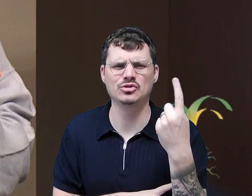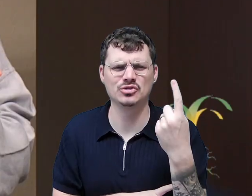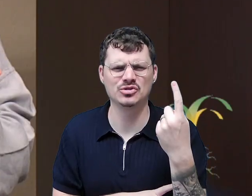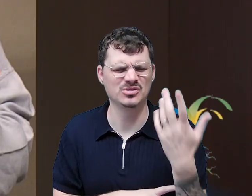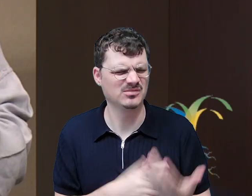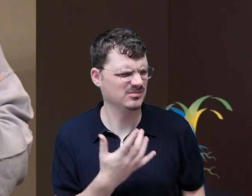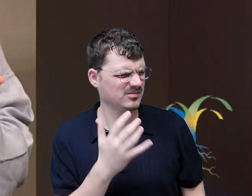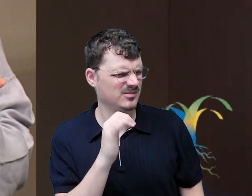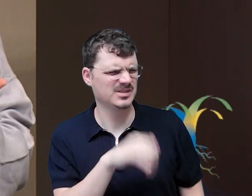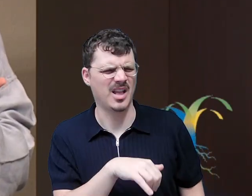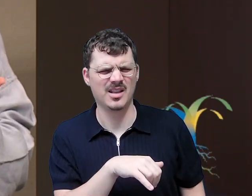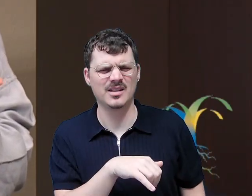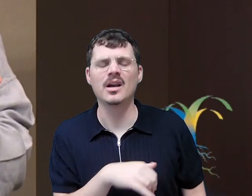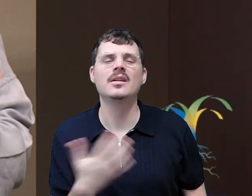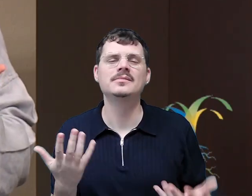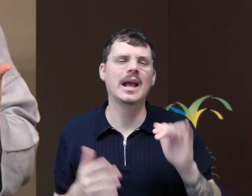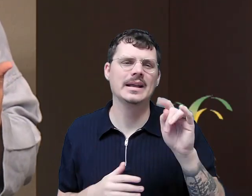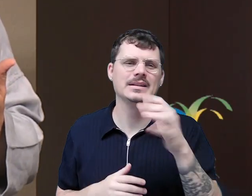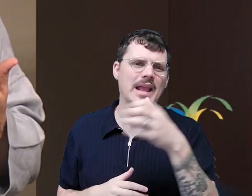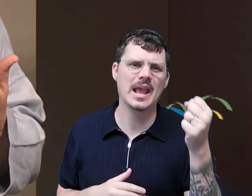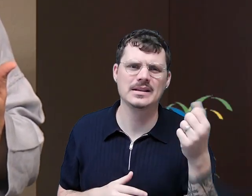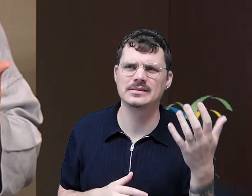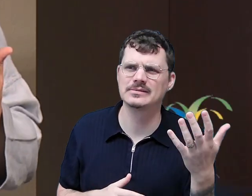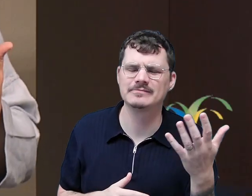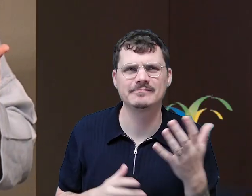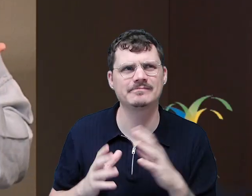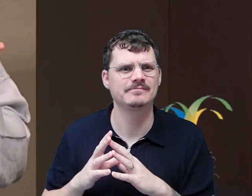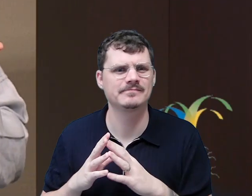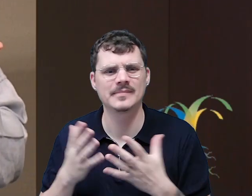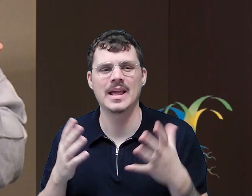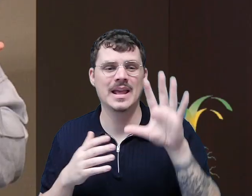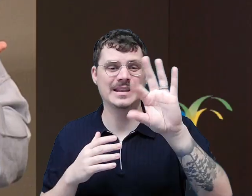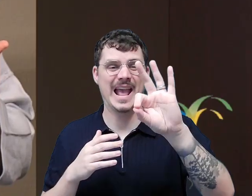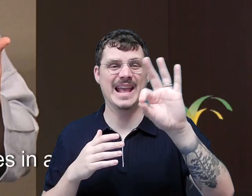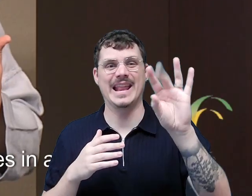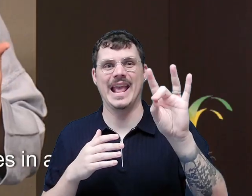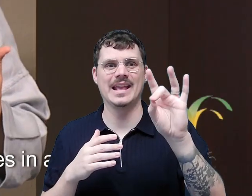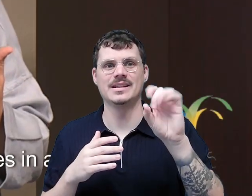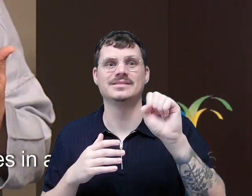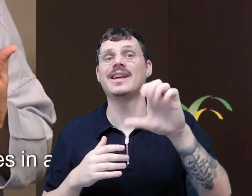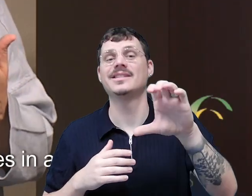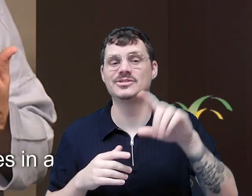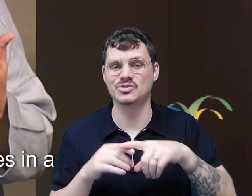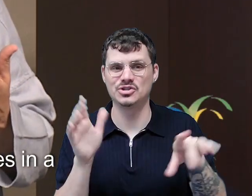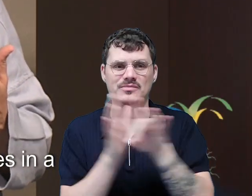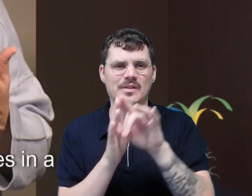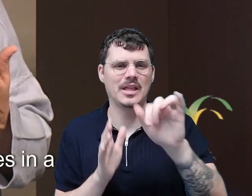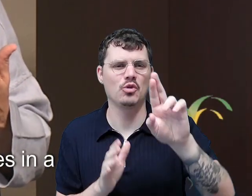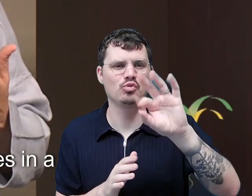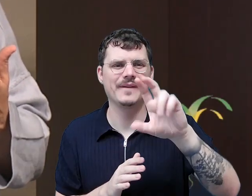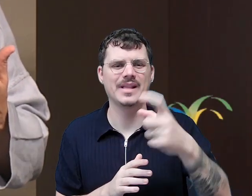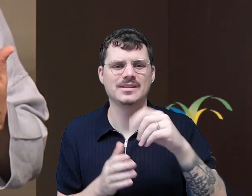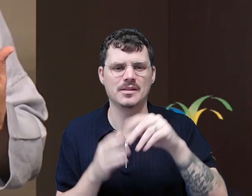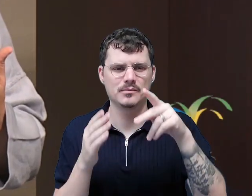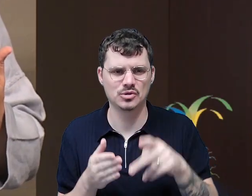first. Well, what's that? Well, it takes about 98 seconds to check these